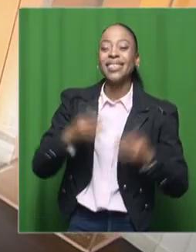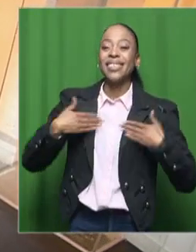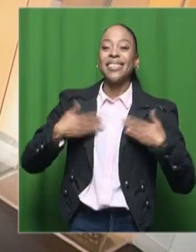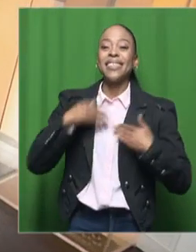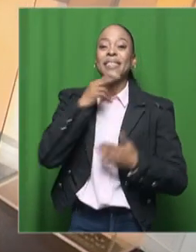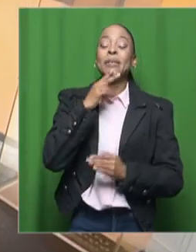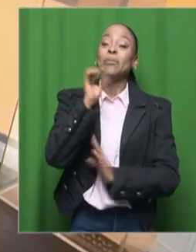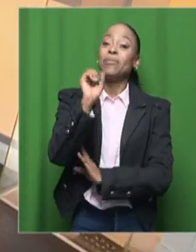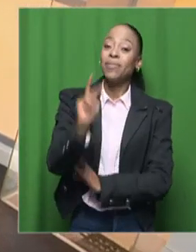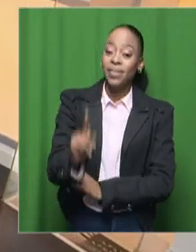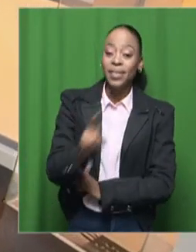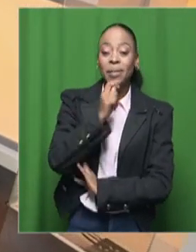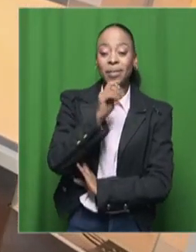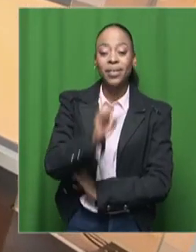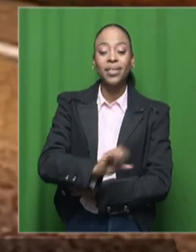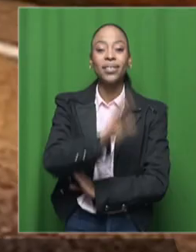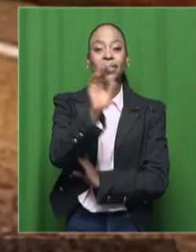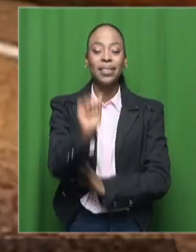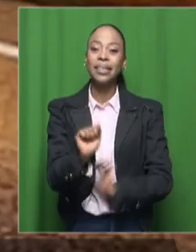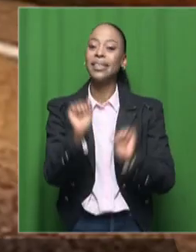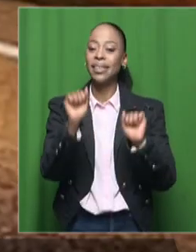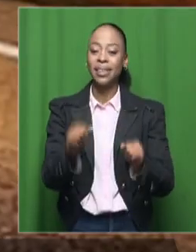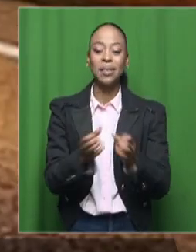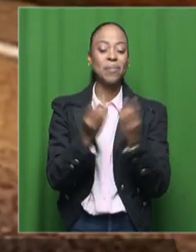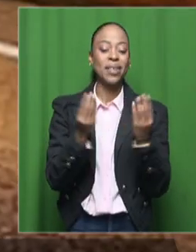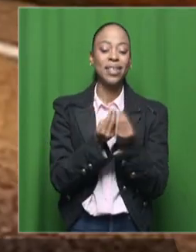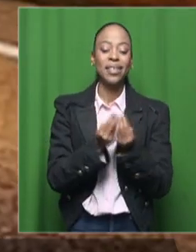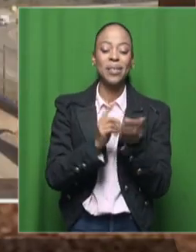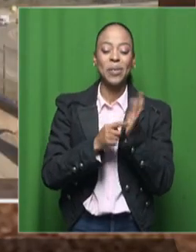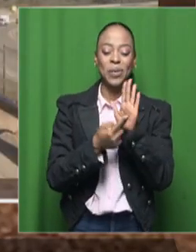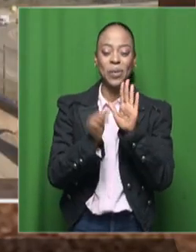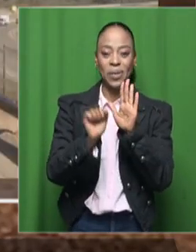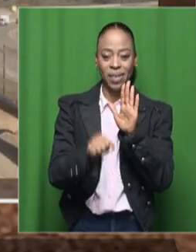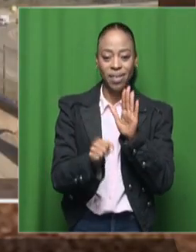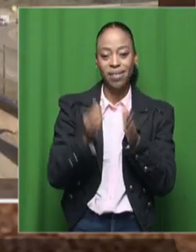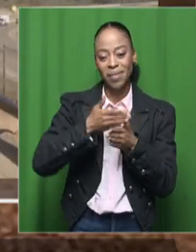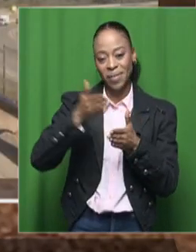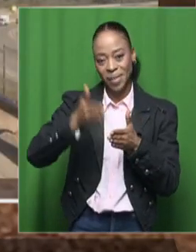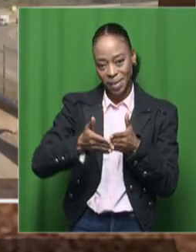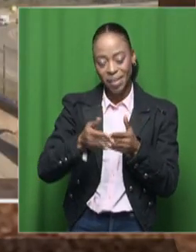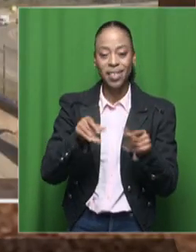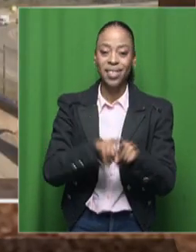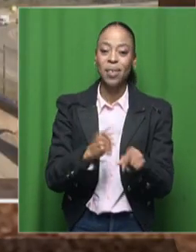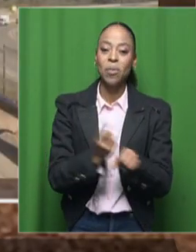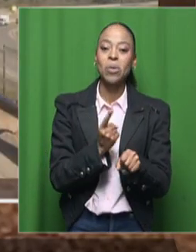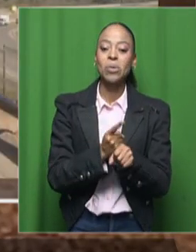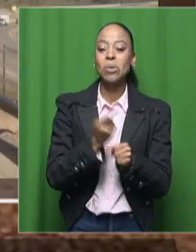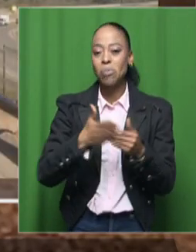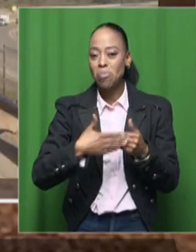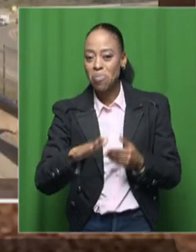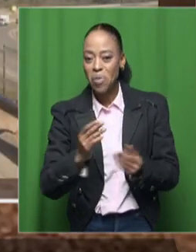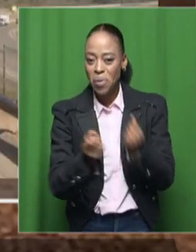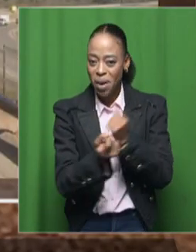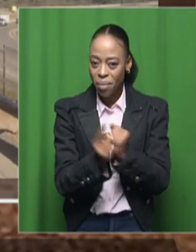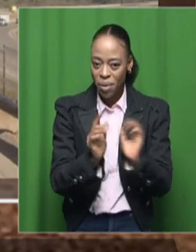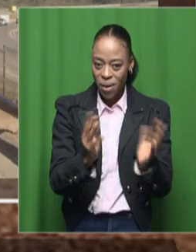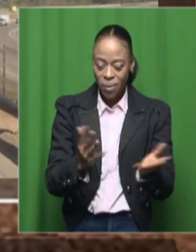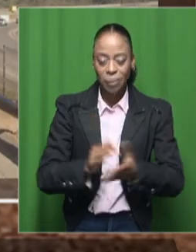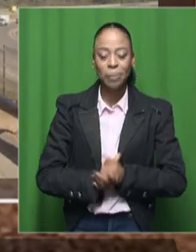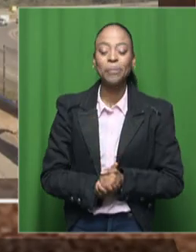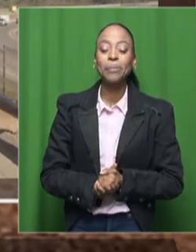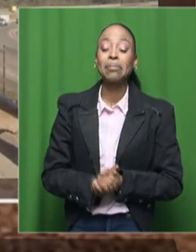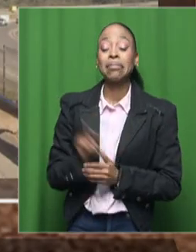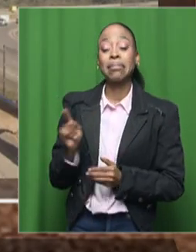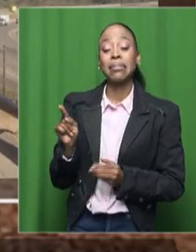to you. Good morning, South Africa. Yeah, lots to show you. Have a look at today, this weekend, and having a look going forward. And we start with this as well. This is